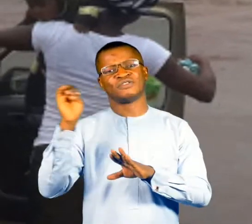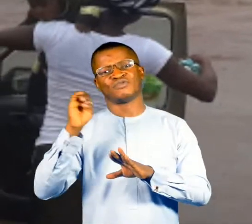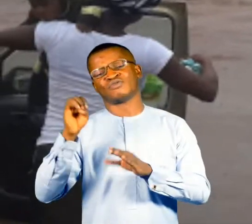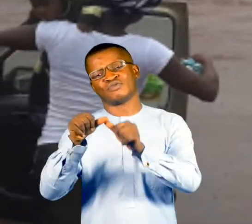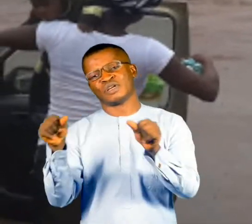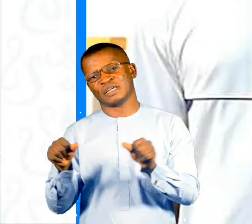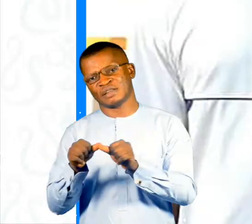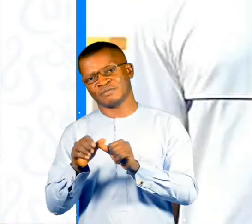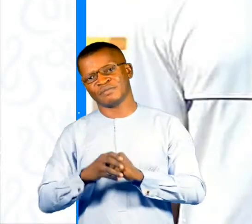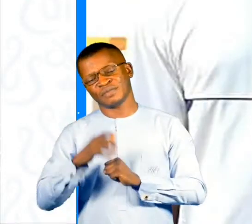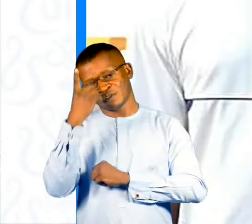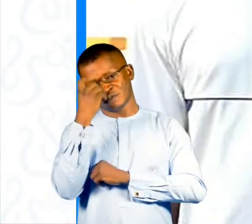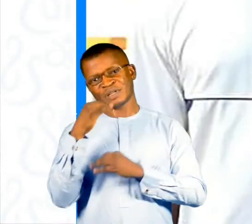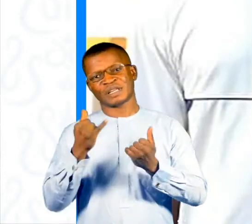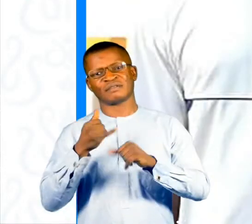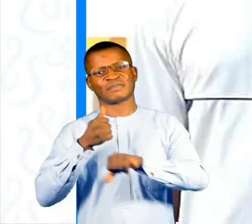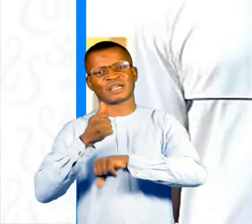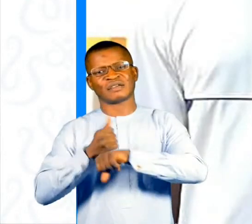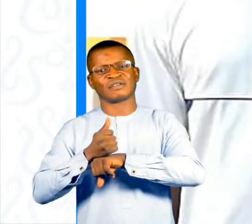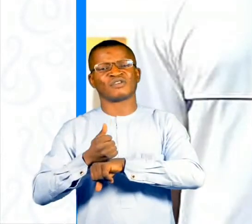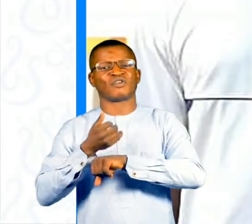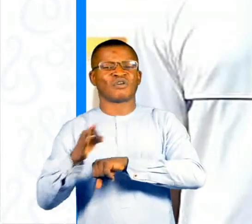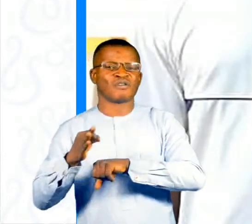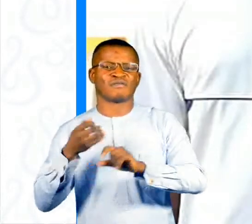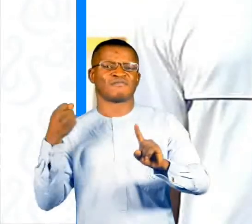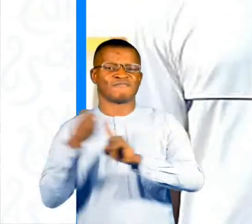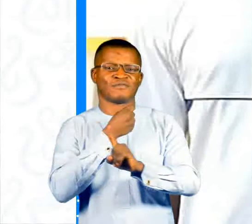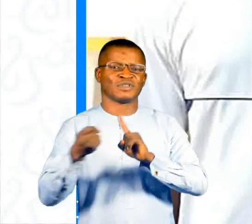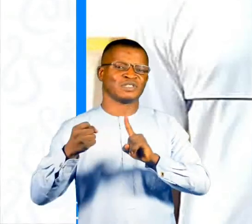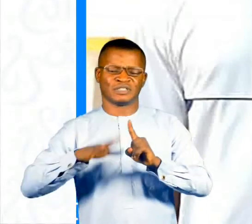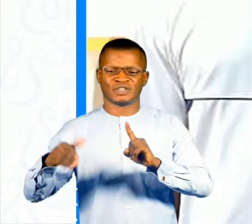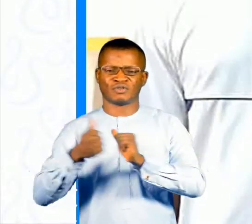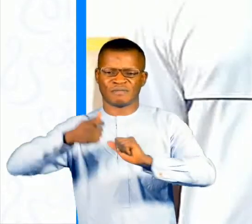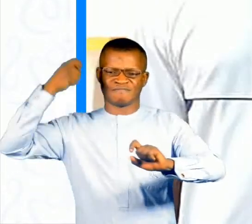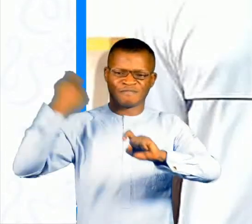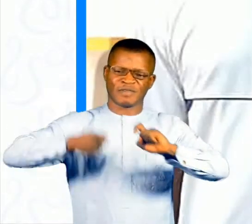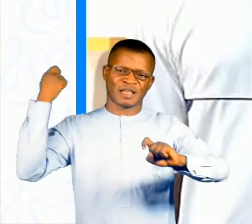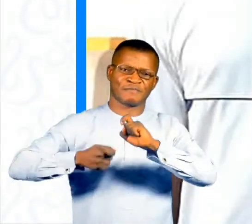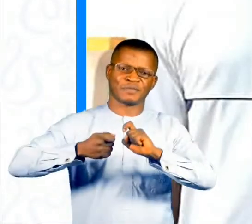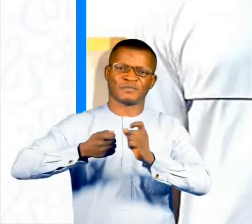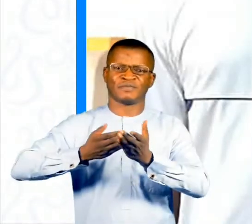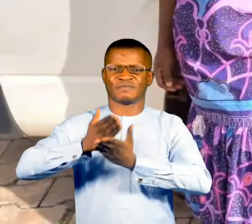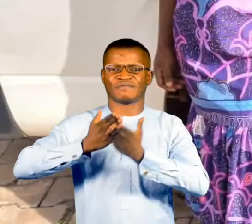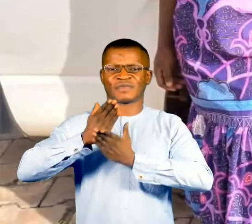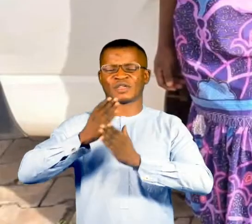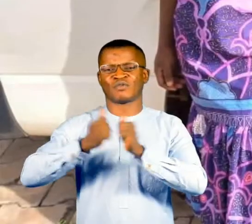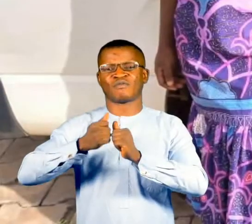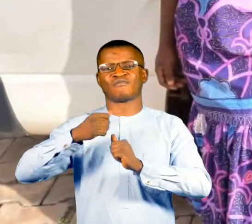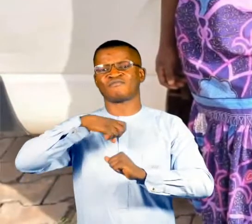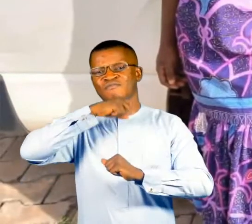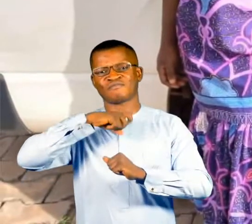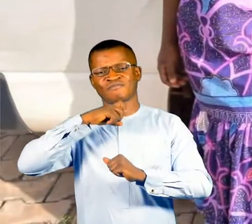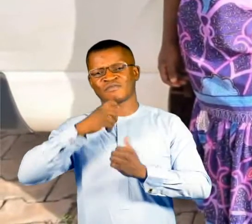Enugu metropolis. The suspect is being accused of physically assaulting his children with a hammer, knife and rod. The children have